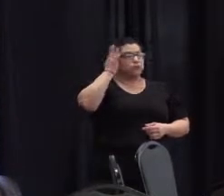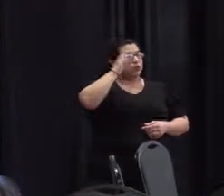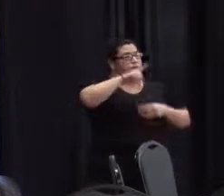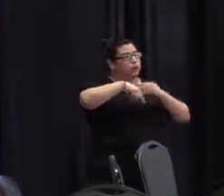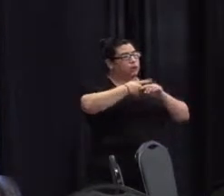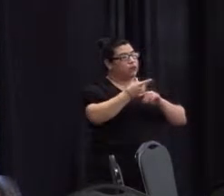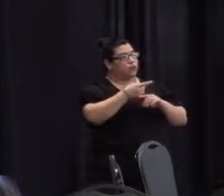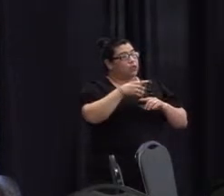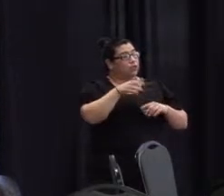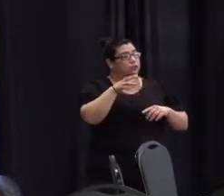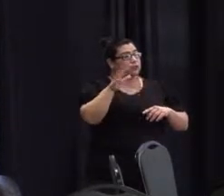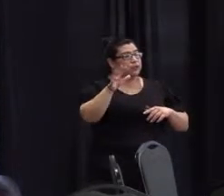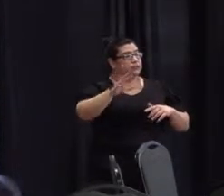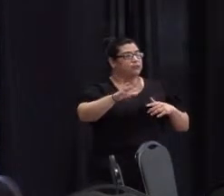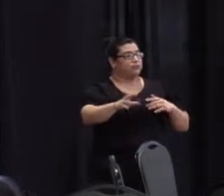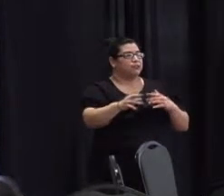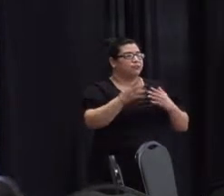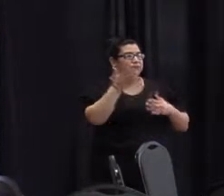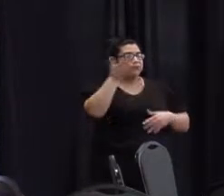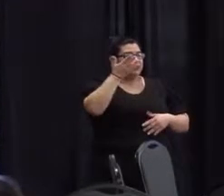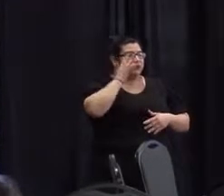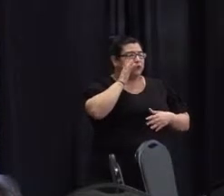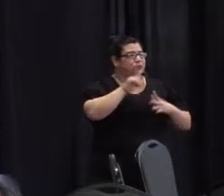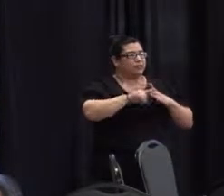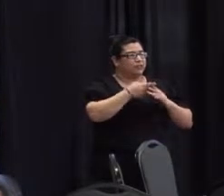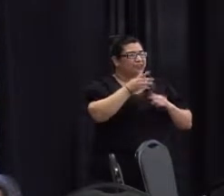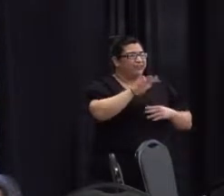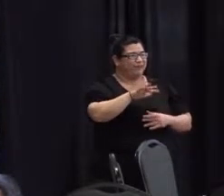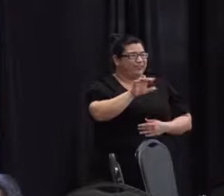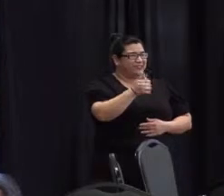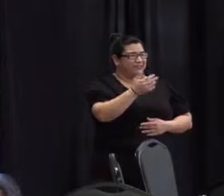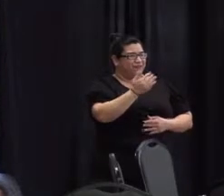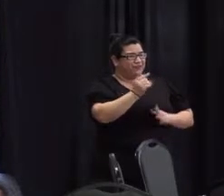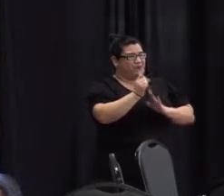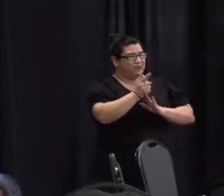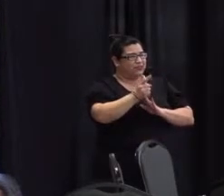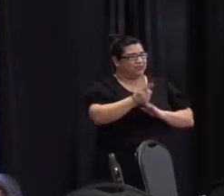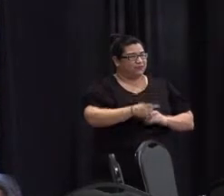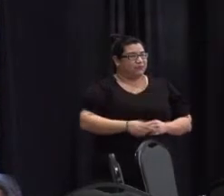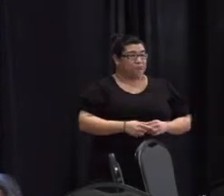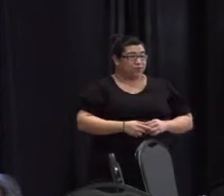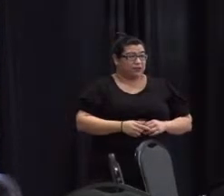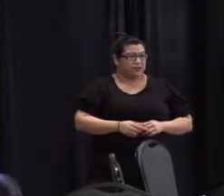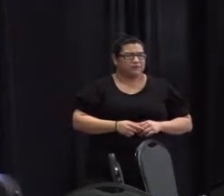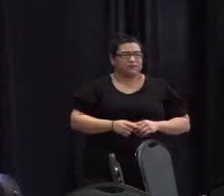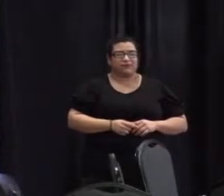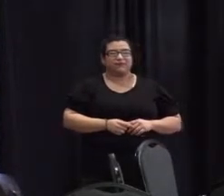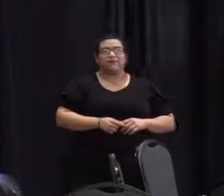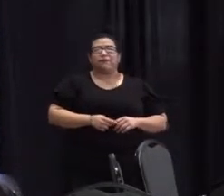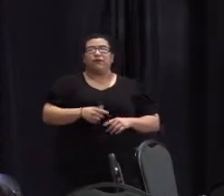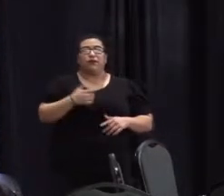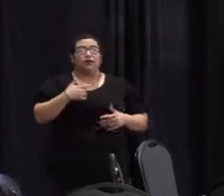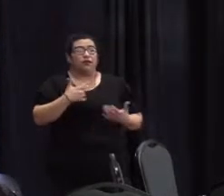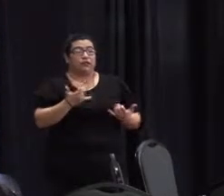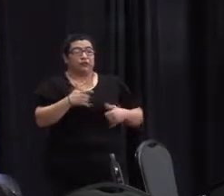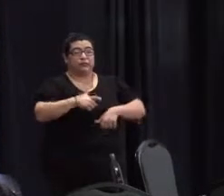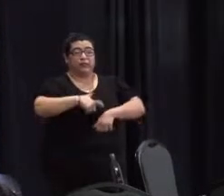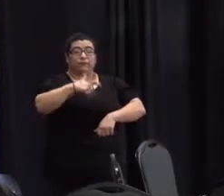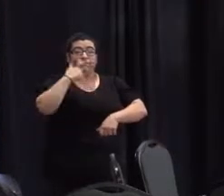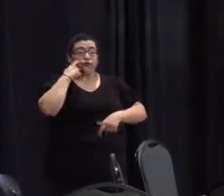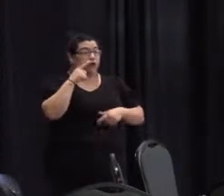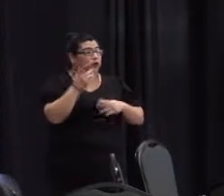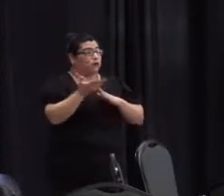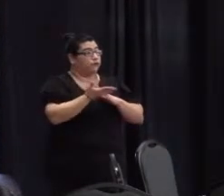happening it will start in about 10, 15 minutes. So I guess we're just in time for the afternoon